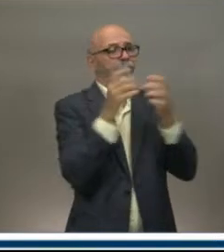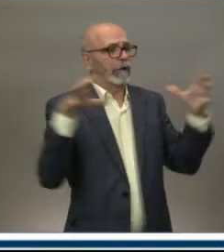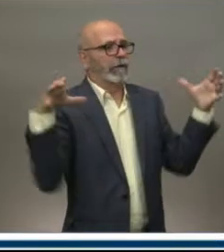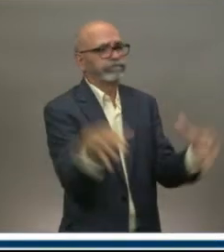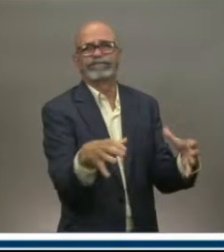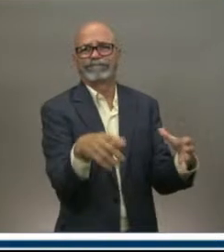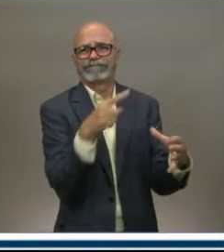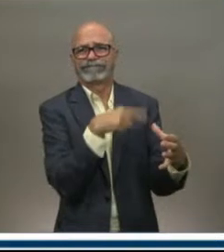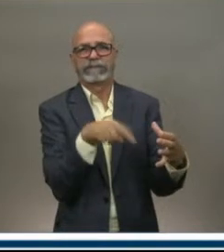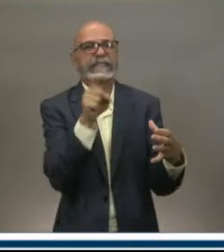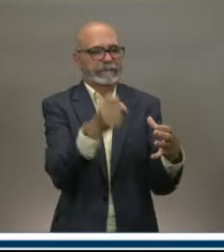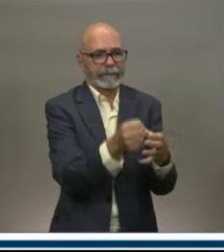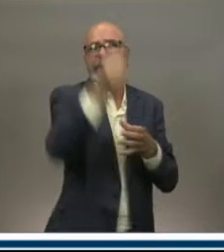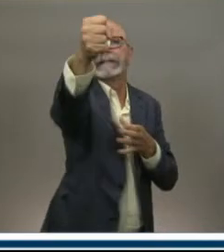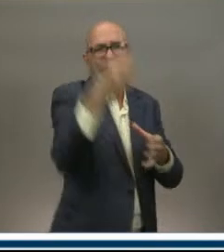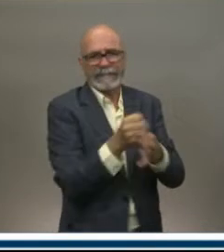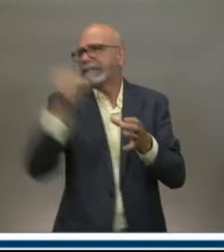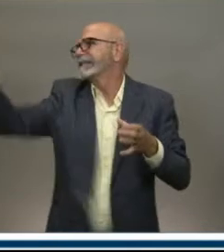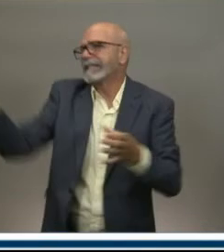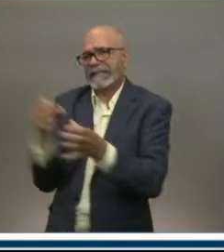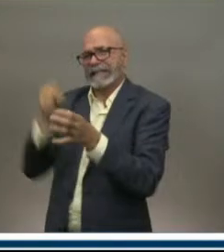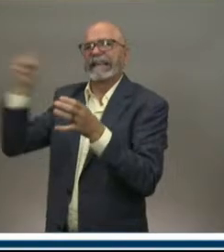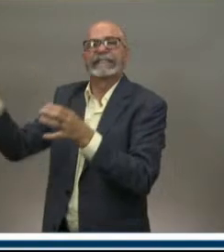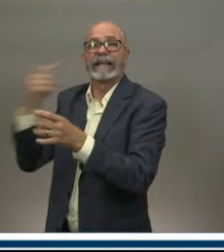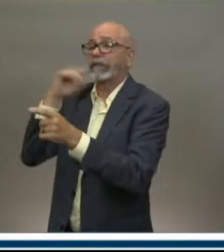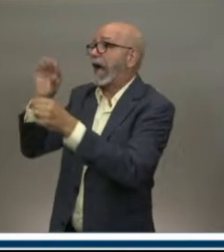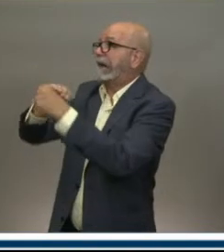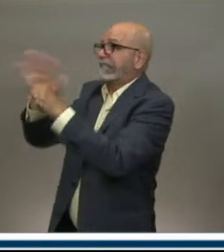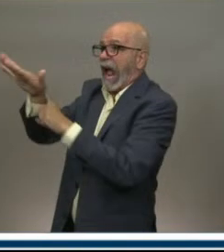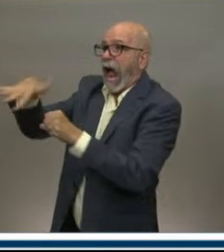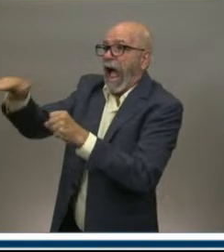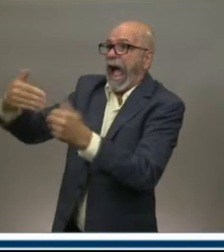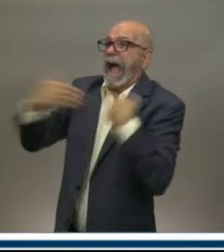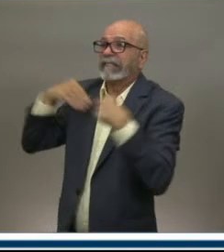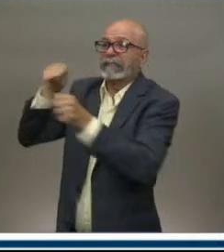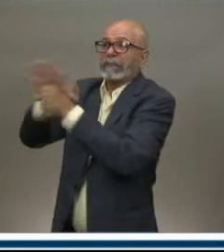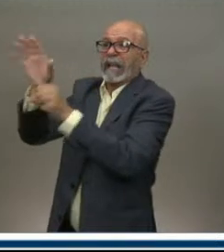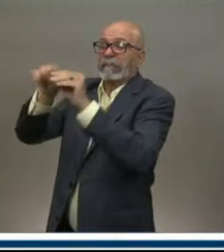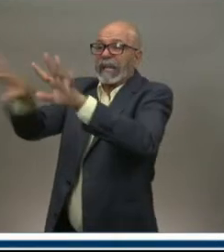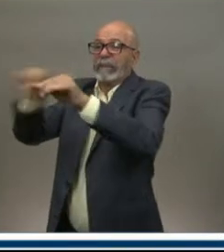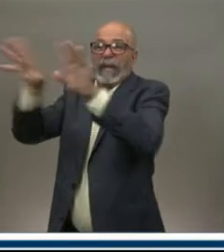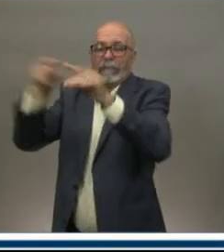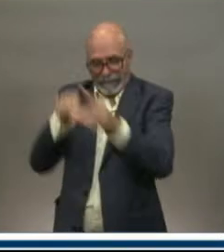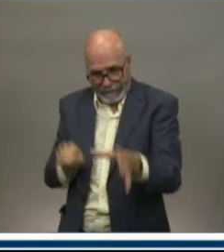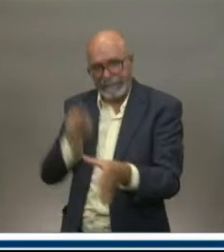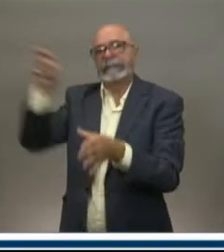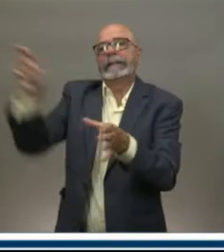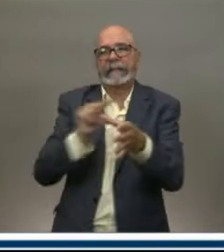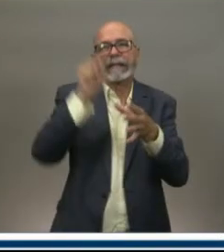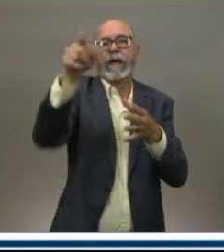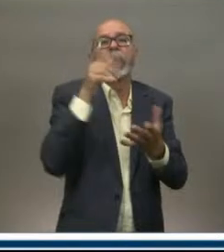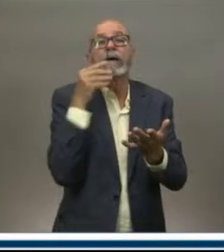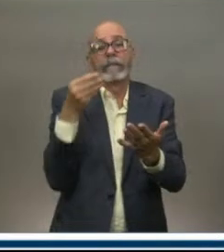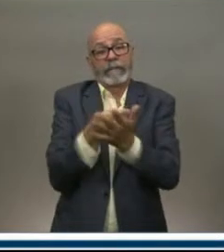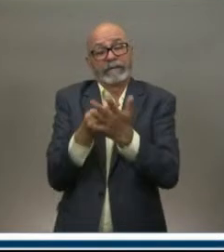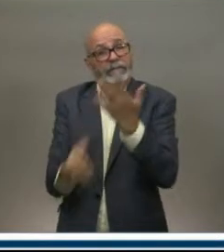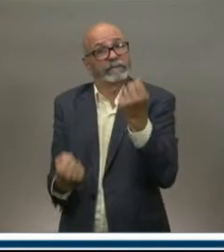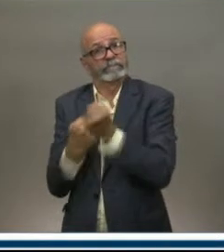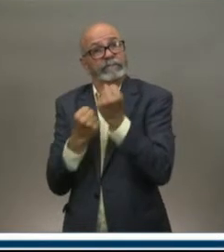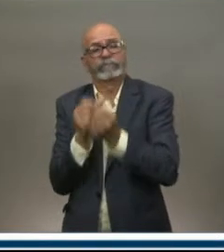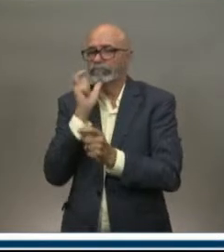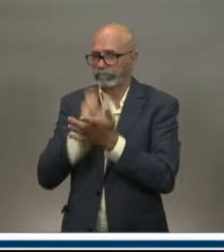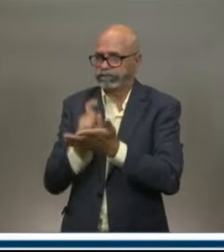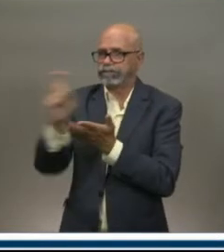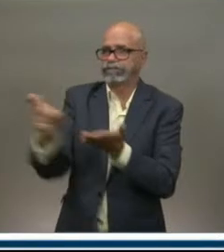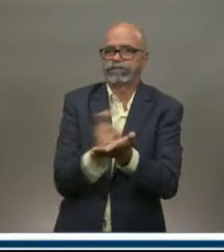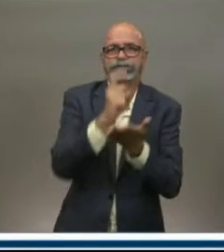needed to support in an outbreak. We'll provide funding so that facilities can provide the specific care required for